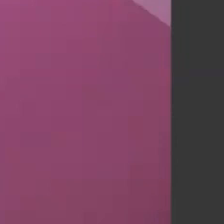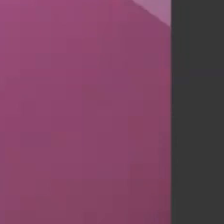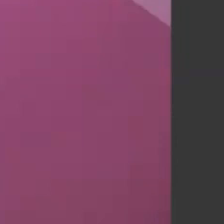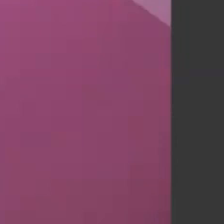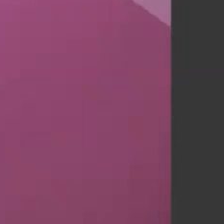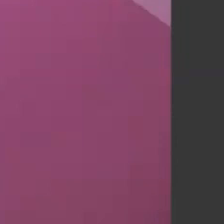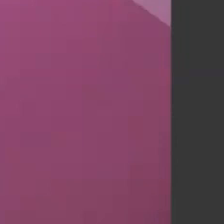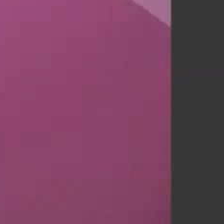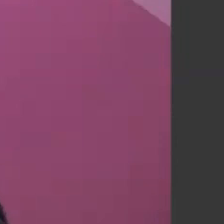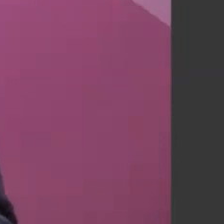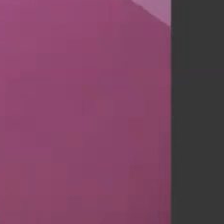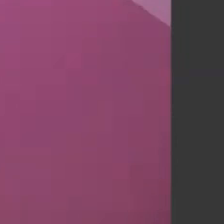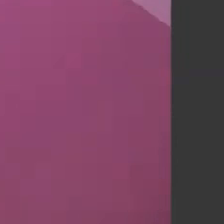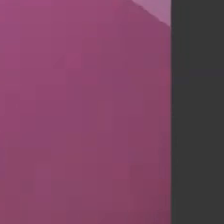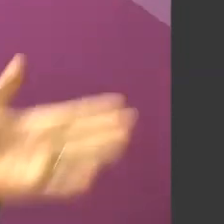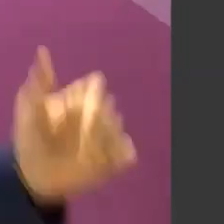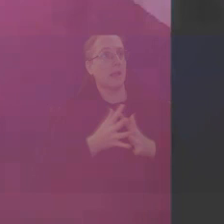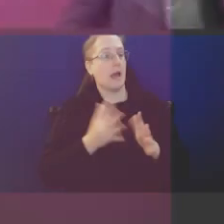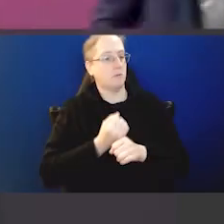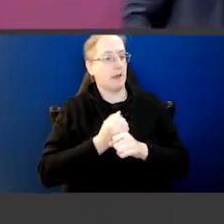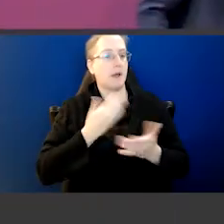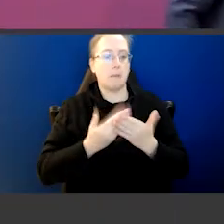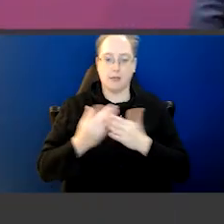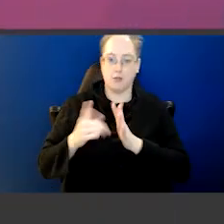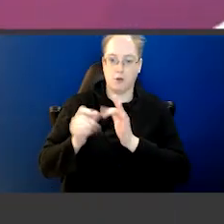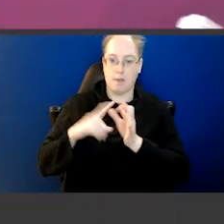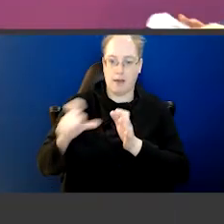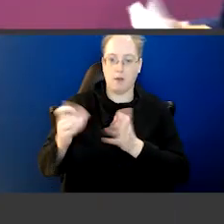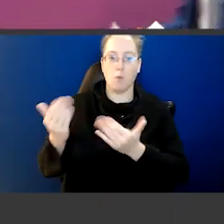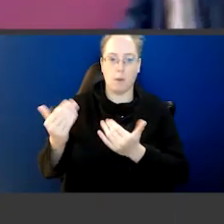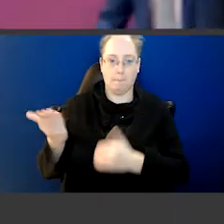to make a complaint to IBAC. Welcome, Bruce.